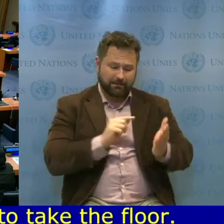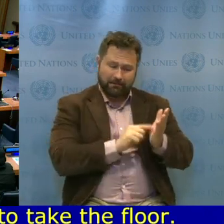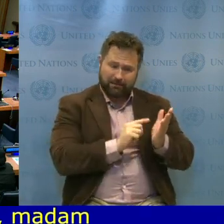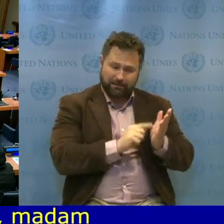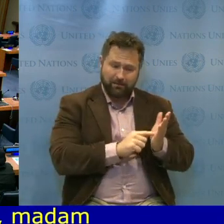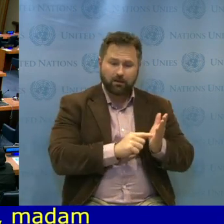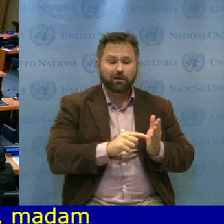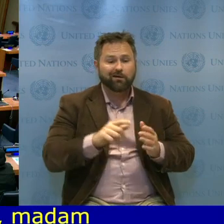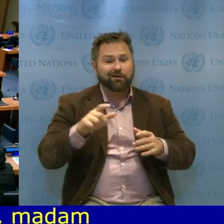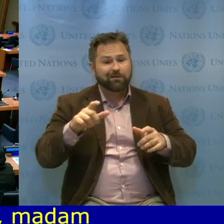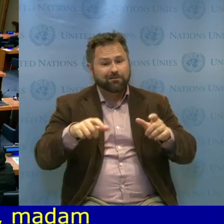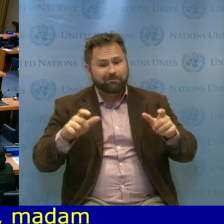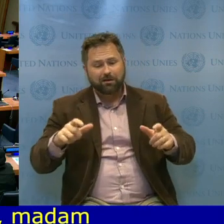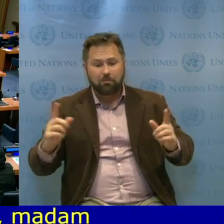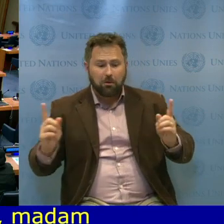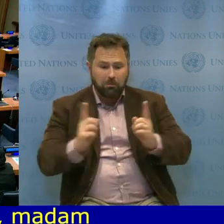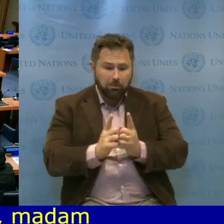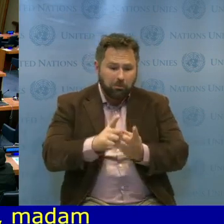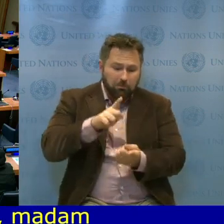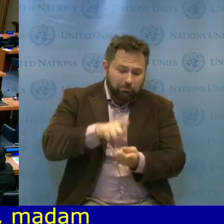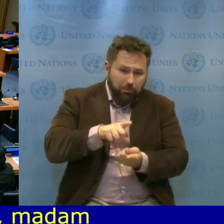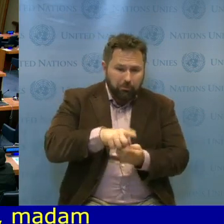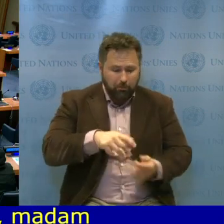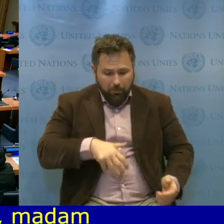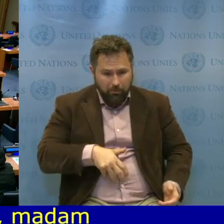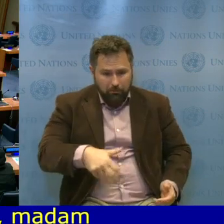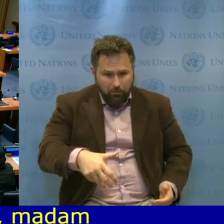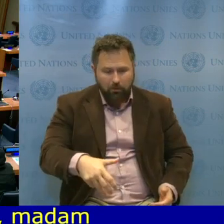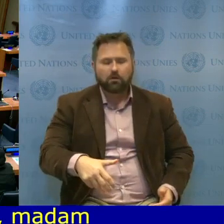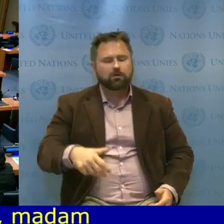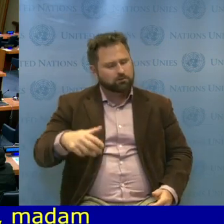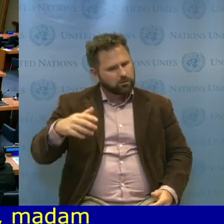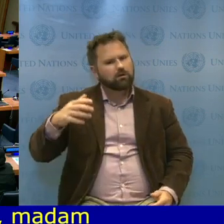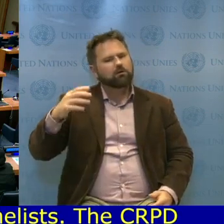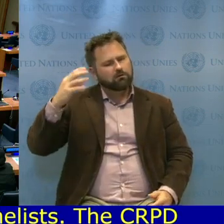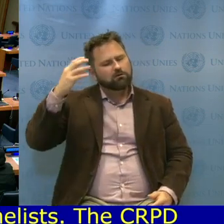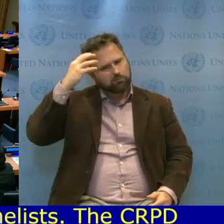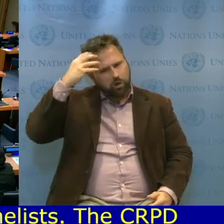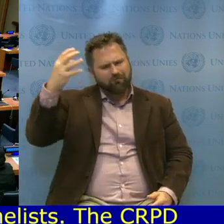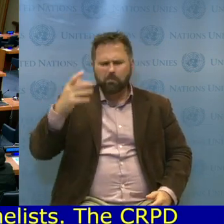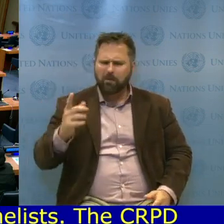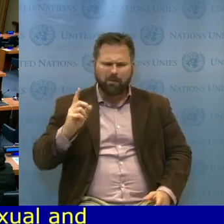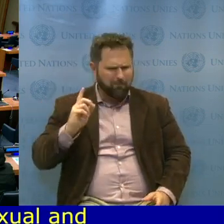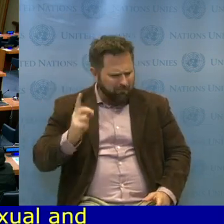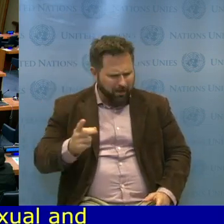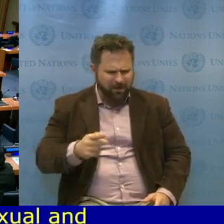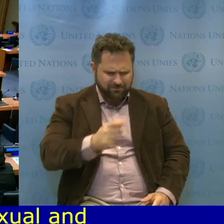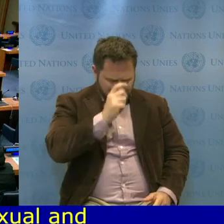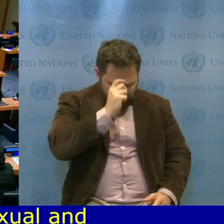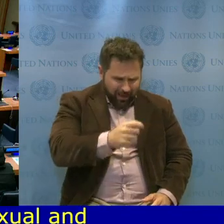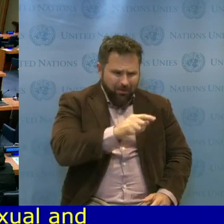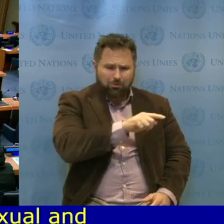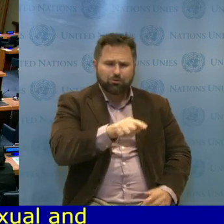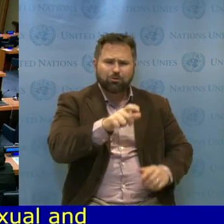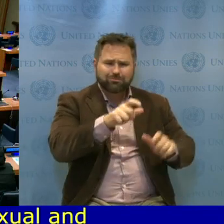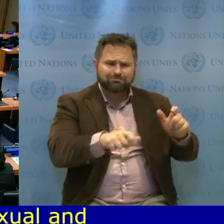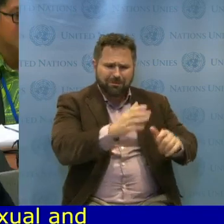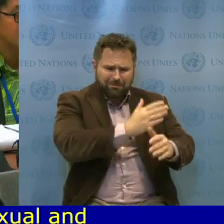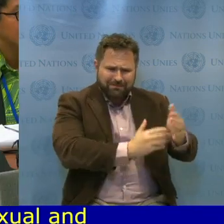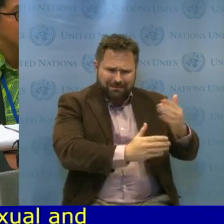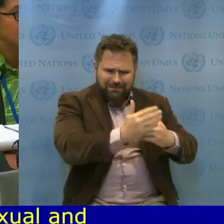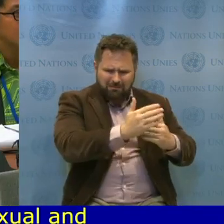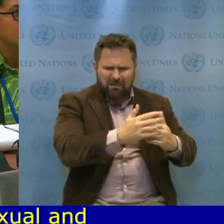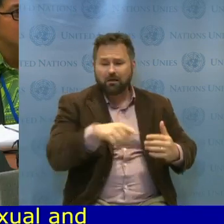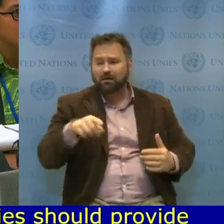reproductive health, state parties shall provide the same quality and standard of health care to persons with disabilities on an equal basis